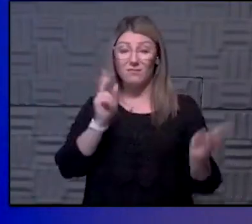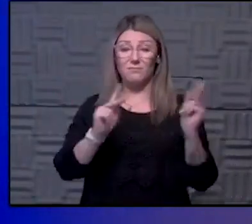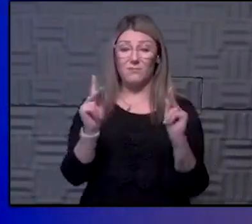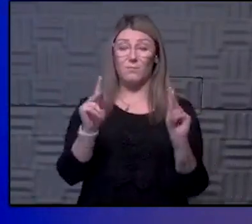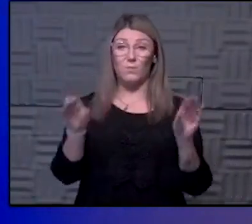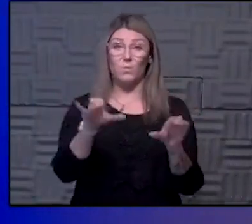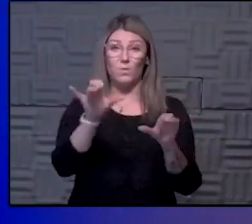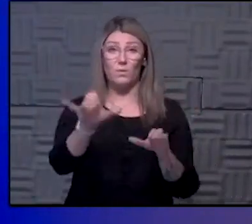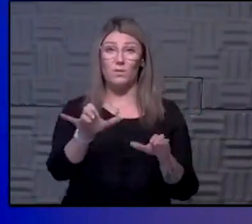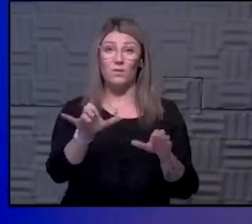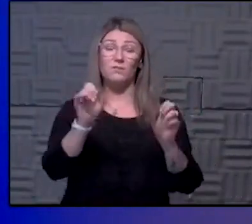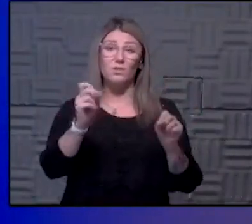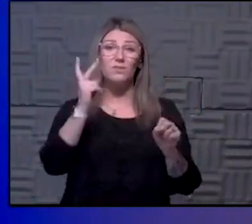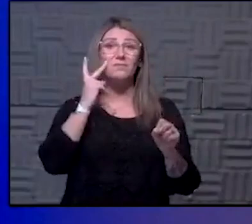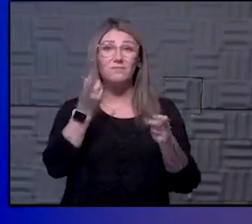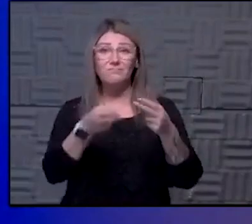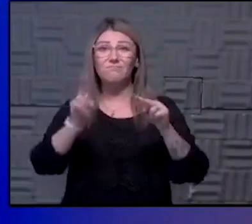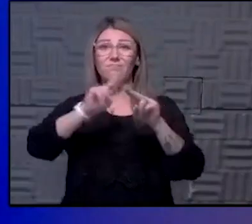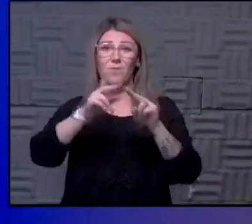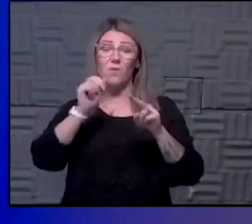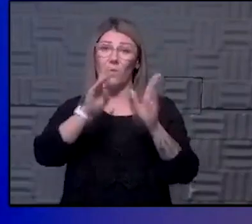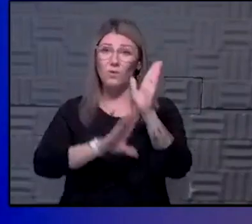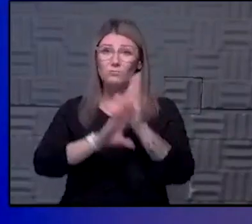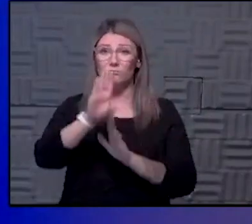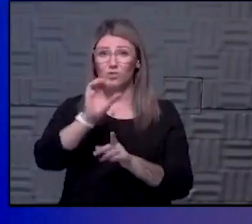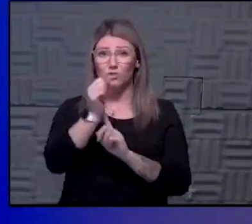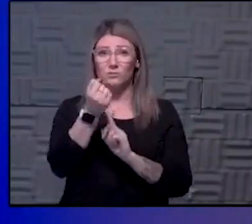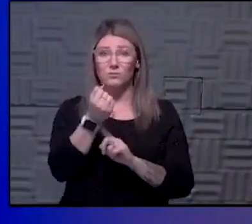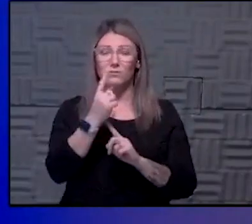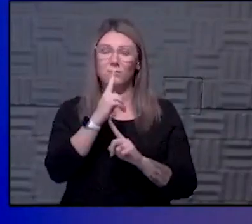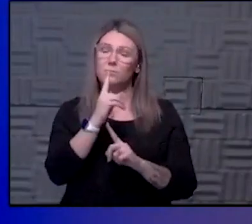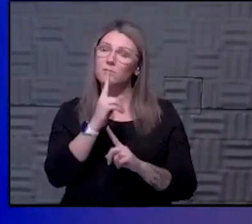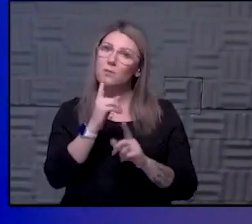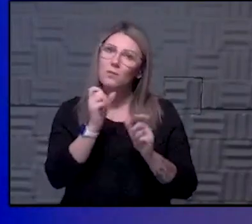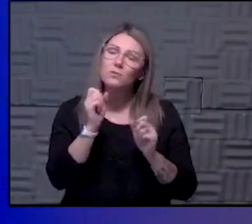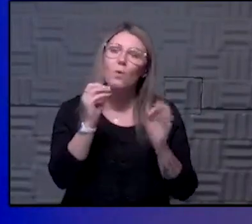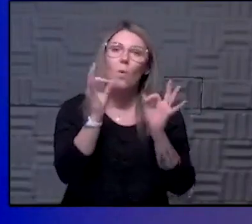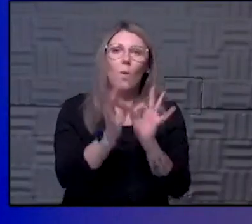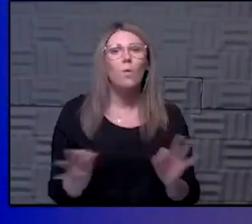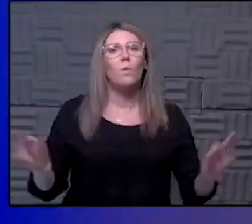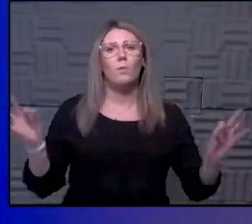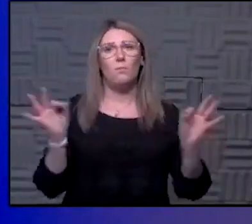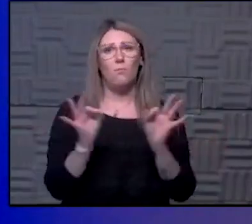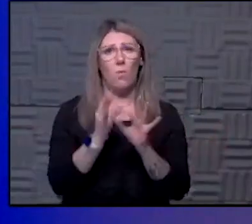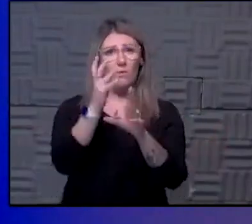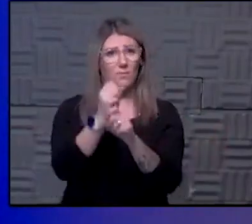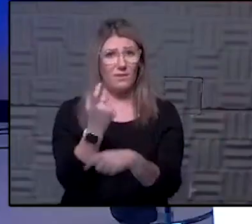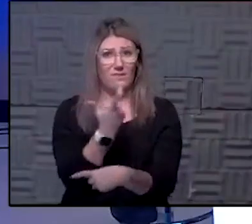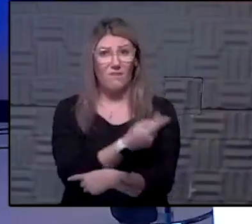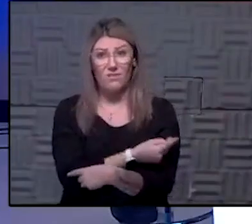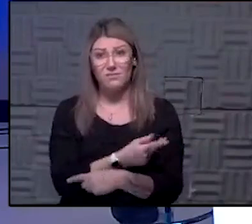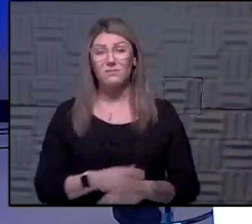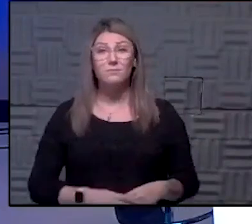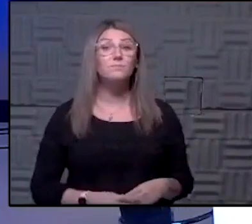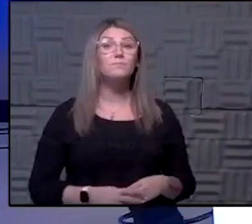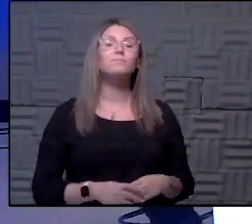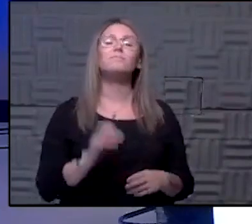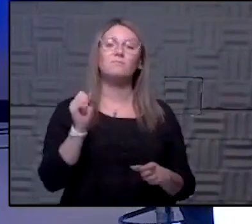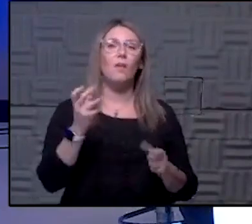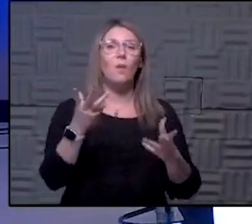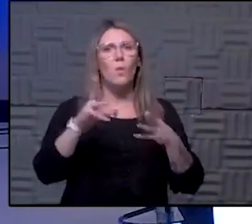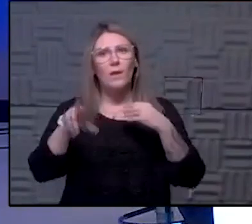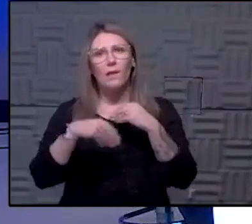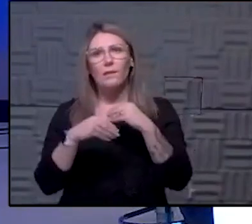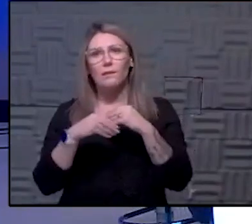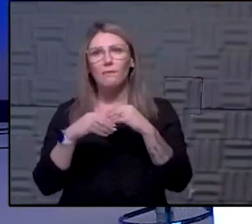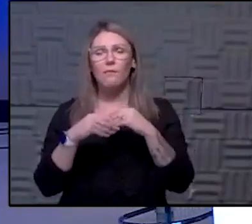doing that we could see an increase or a surge in cases. That's why it's all the more important to get the vaccines into arms. And I would just add that